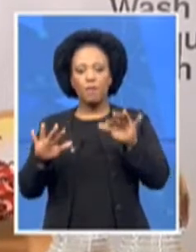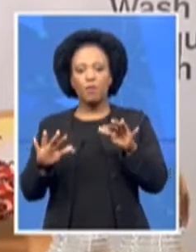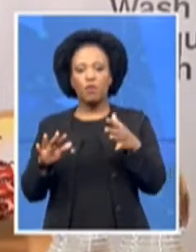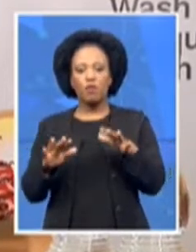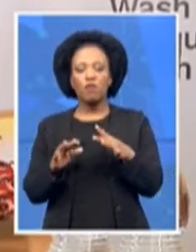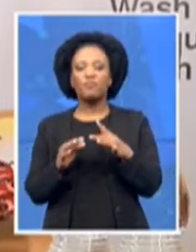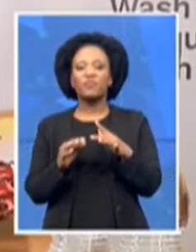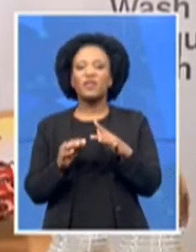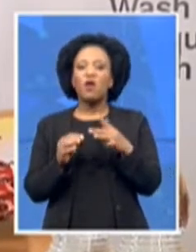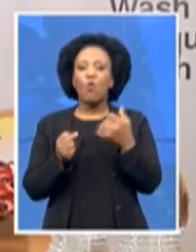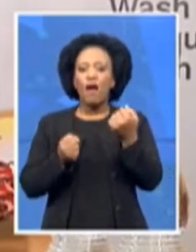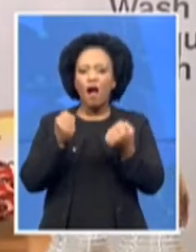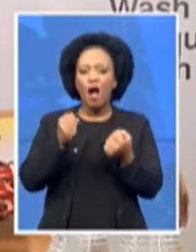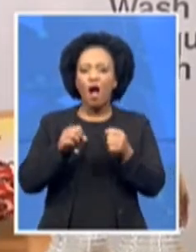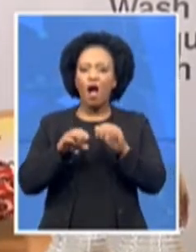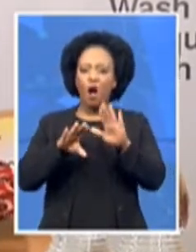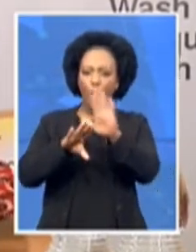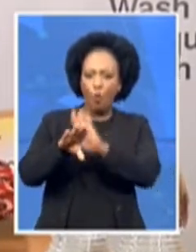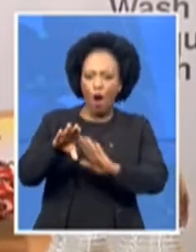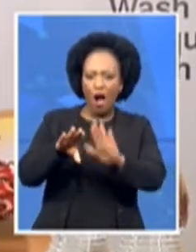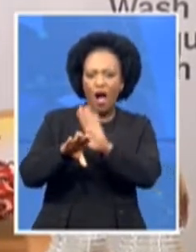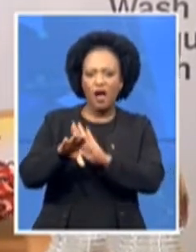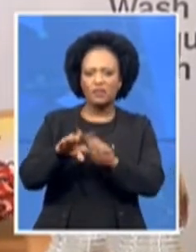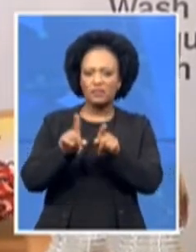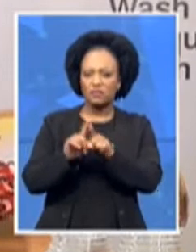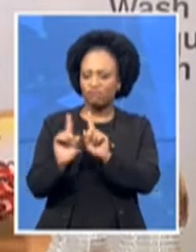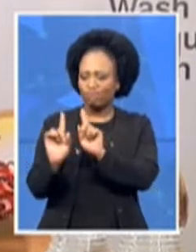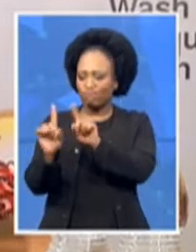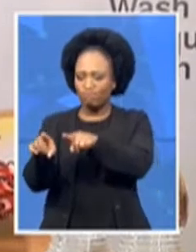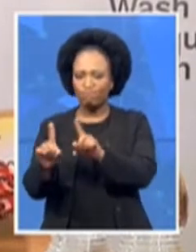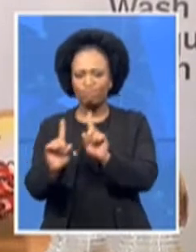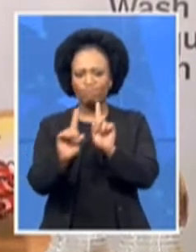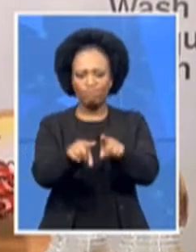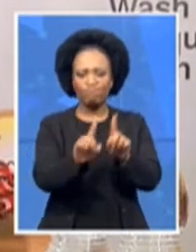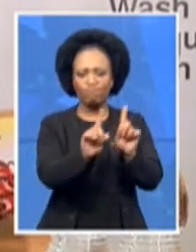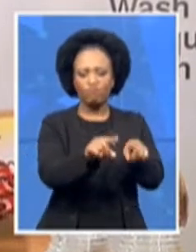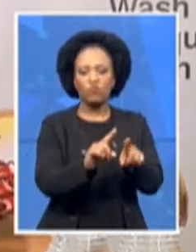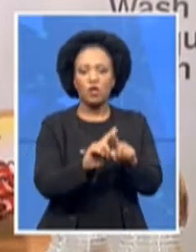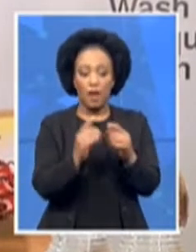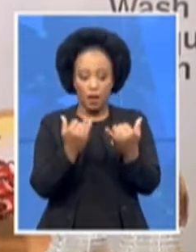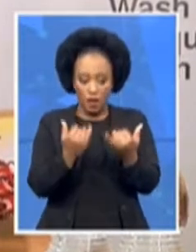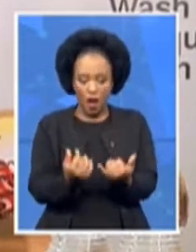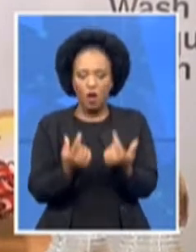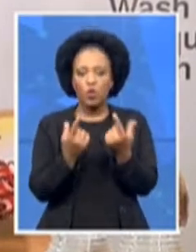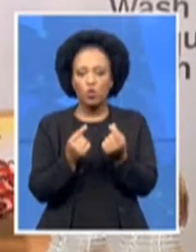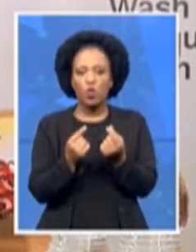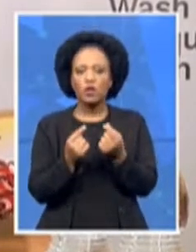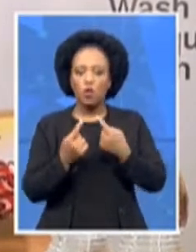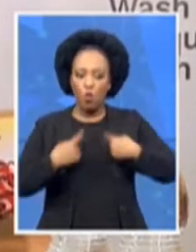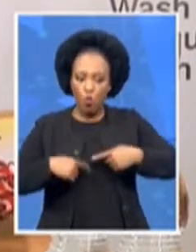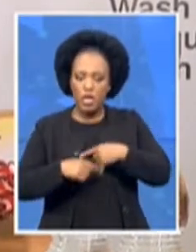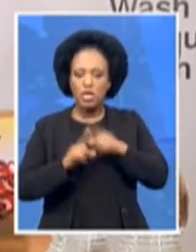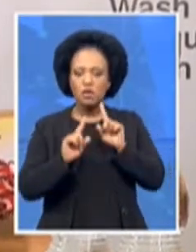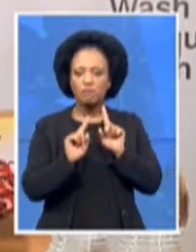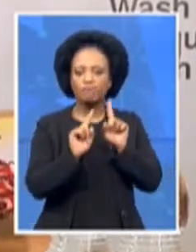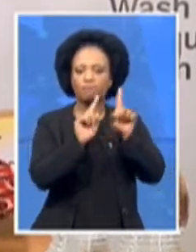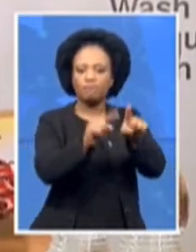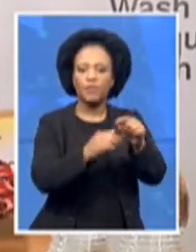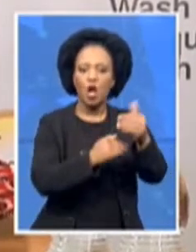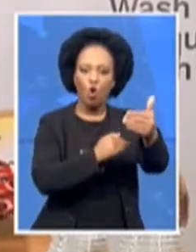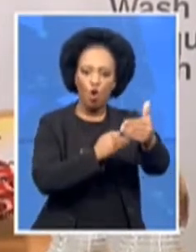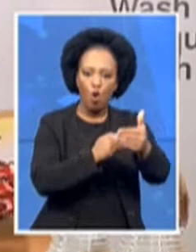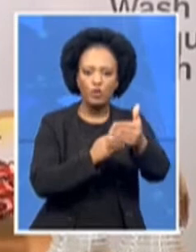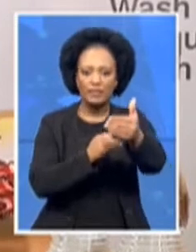weekend. But what we do now, we are going closer to where the people are. We are moving out of our permanent sites